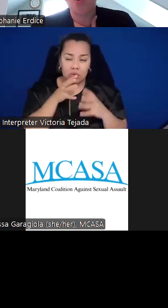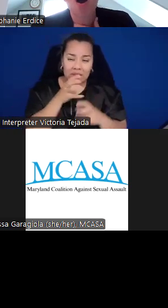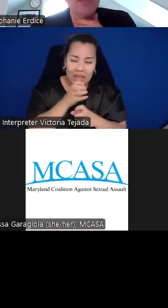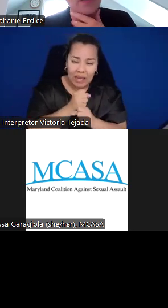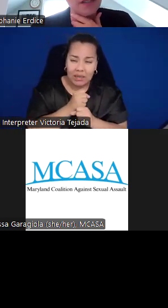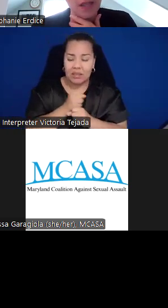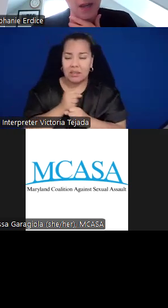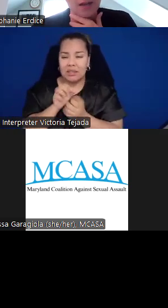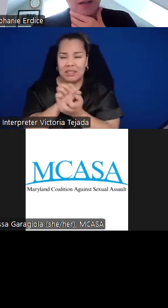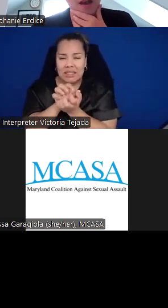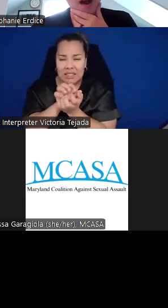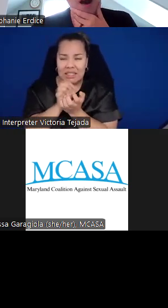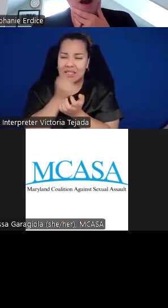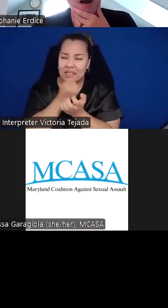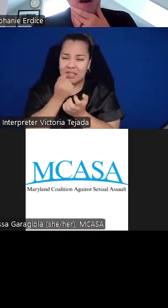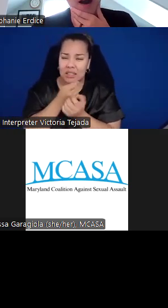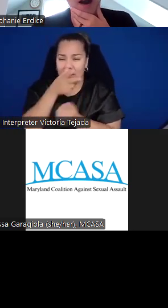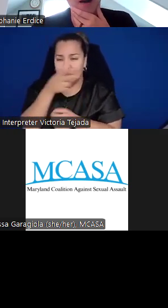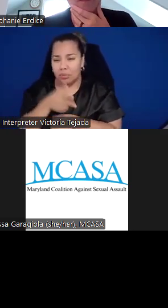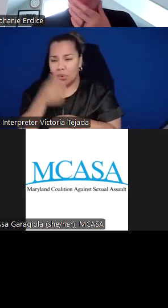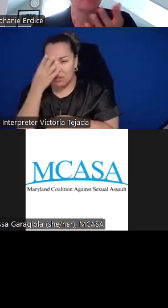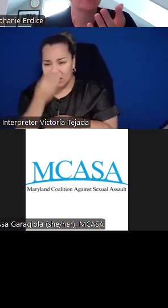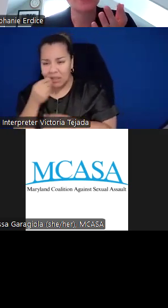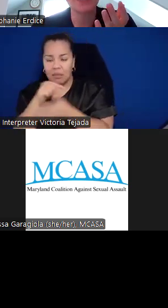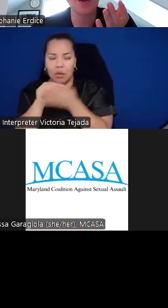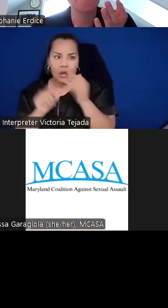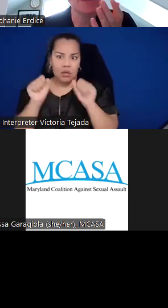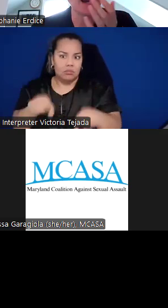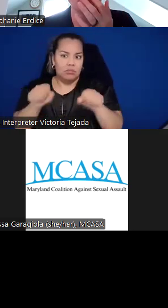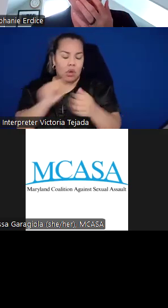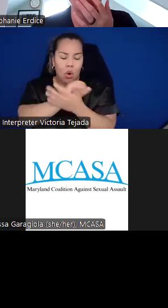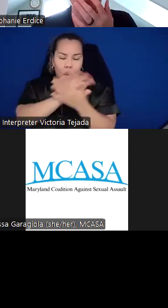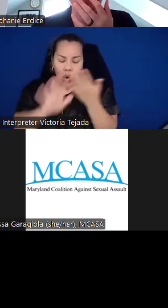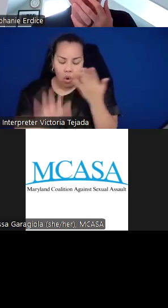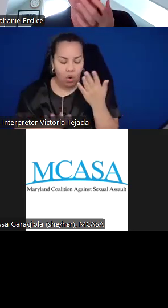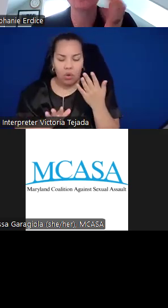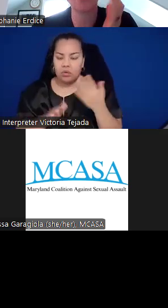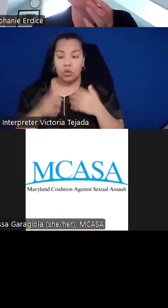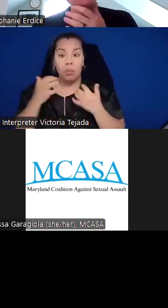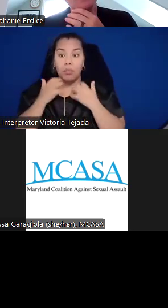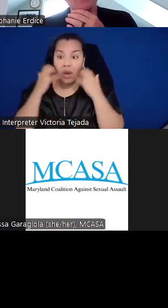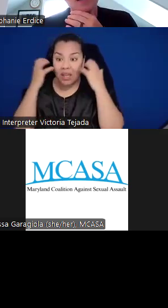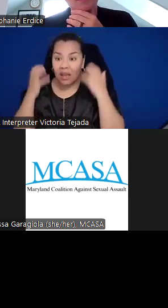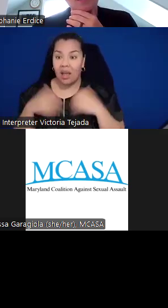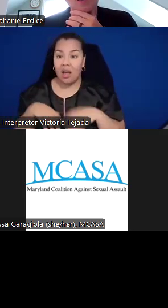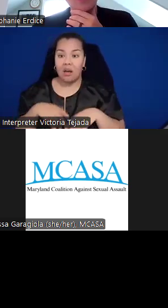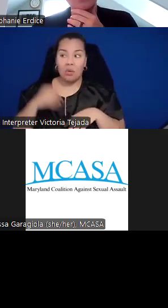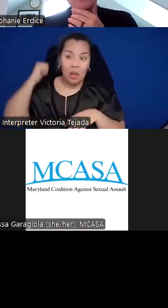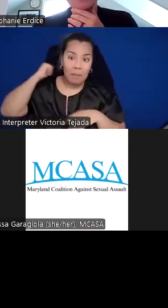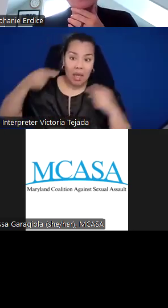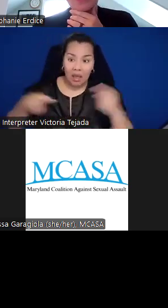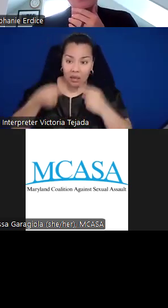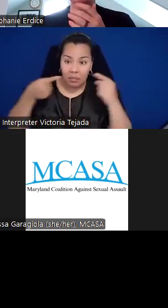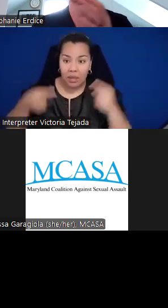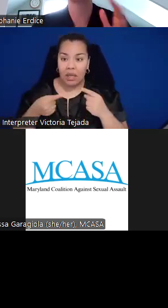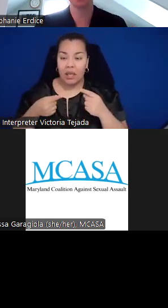sleep. All of these things are, breaking out, back pain, mood swings, all of these things can